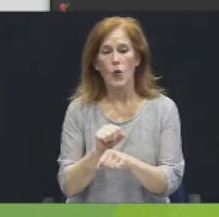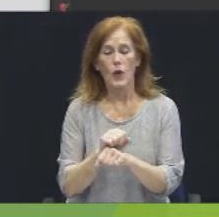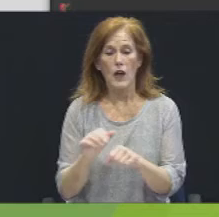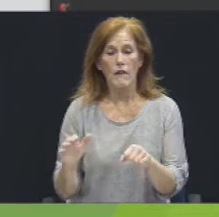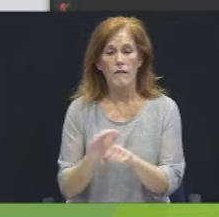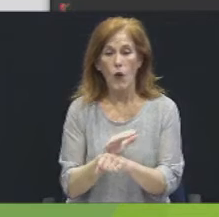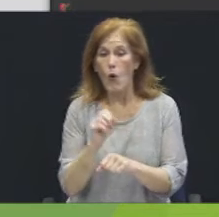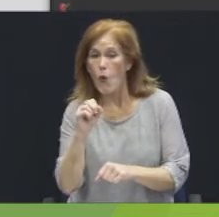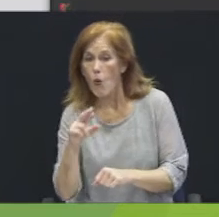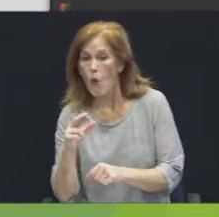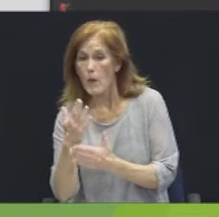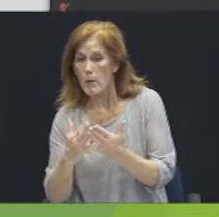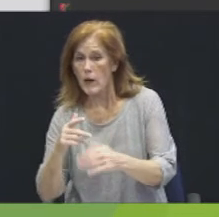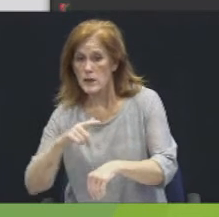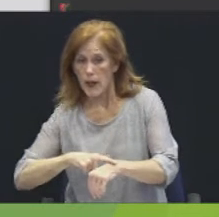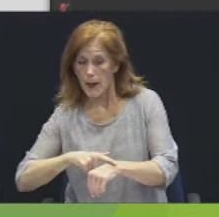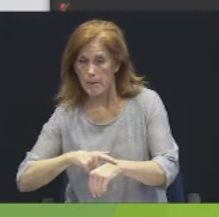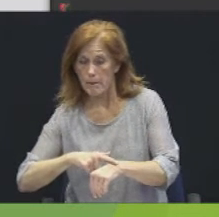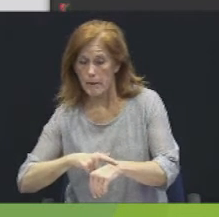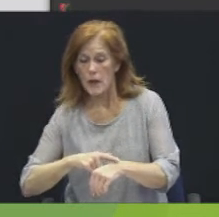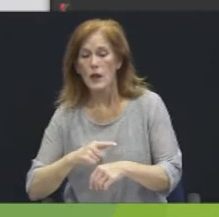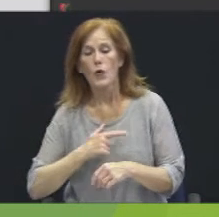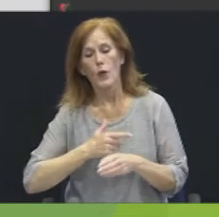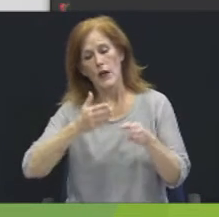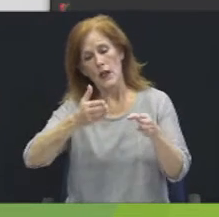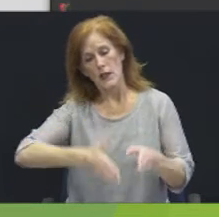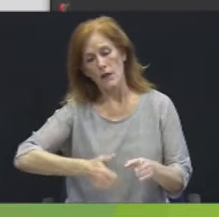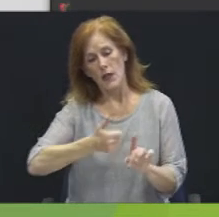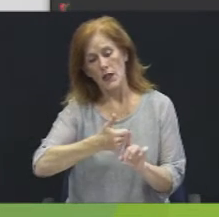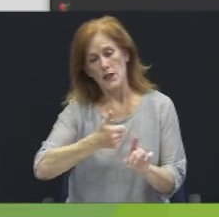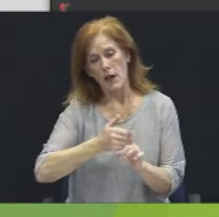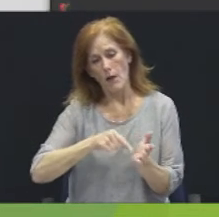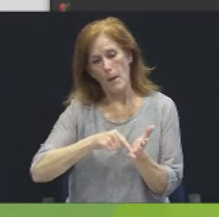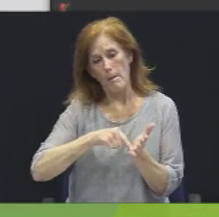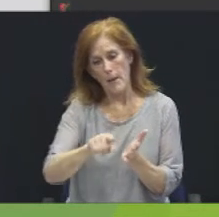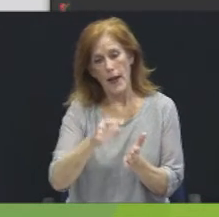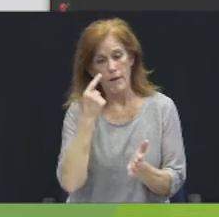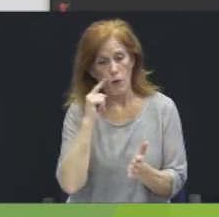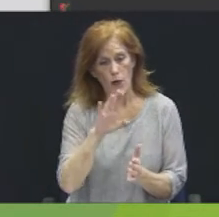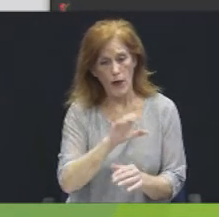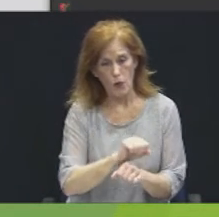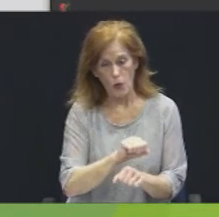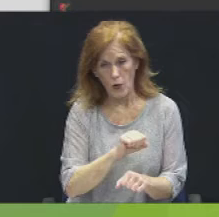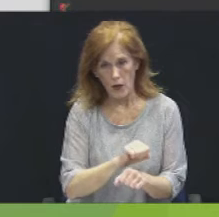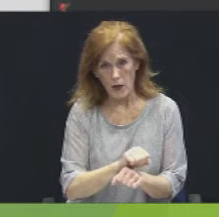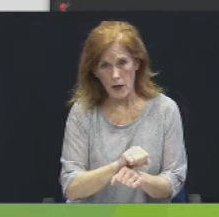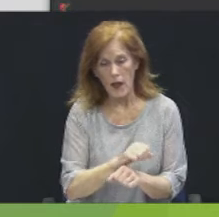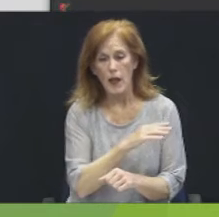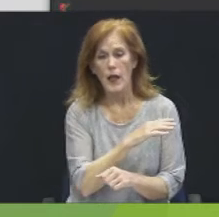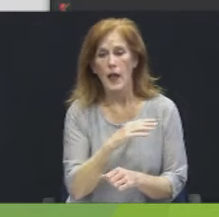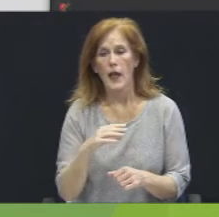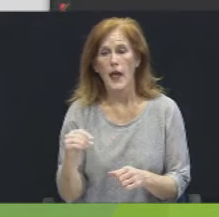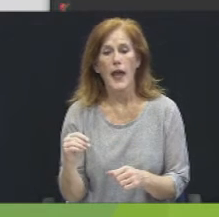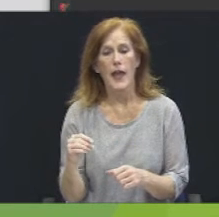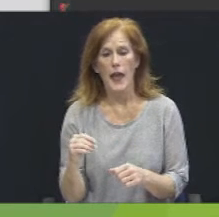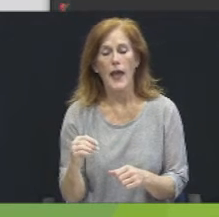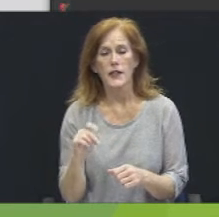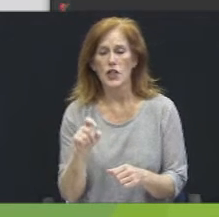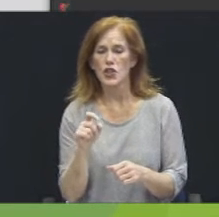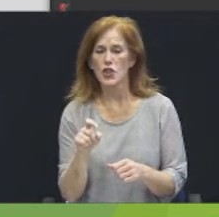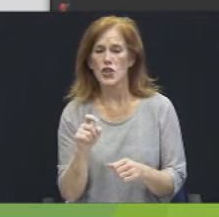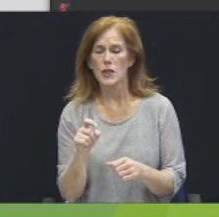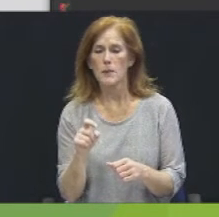or part-time basis where individuals are compensated on their work, and it's within